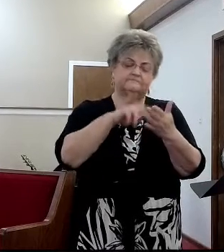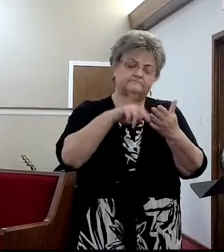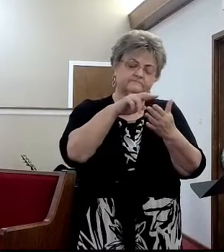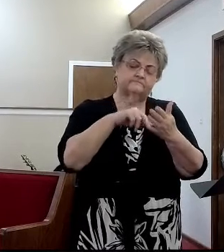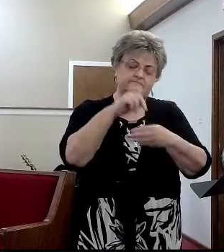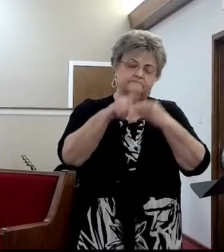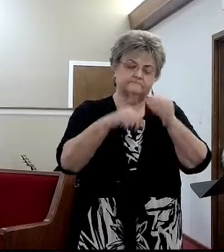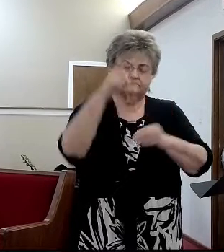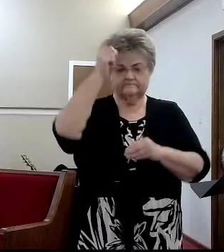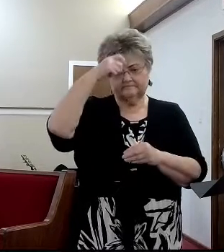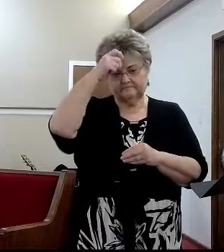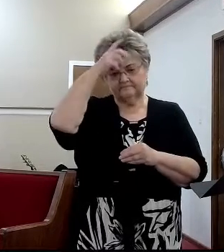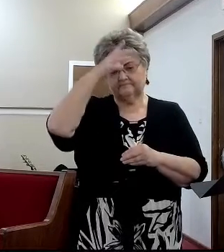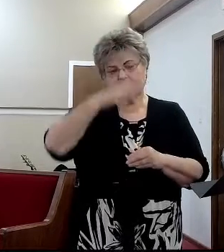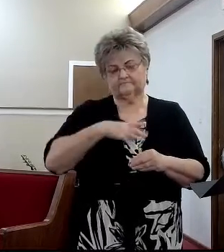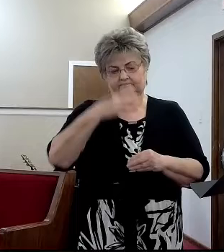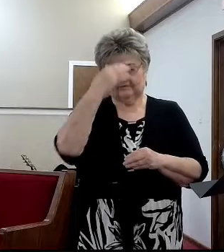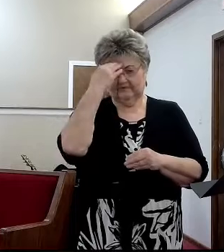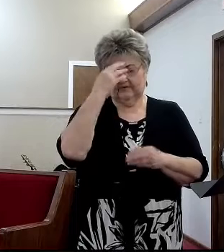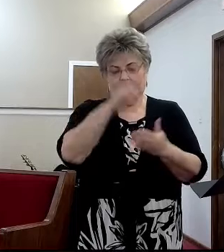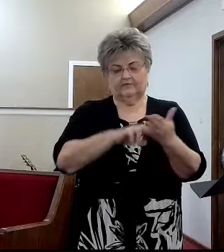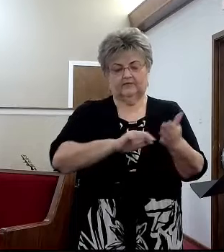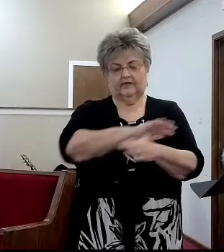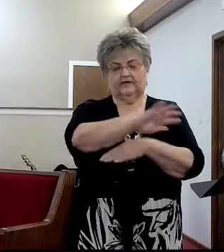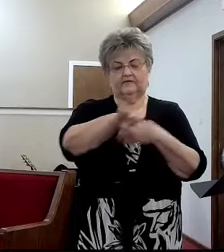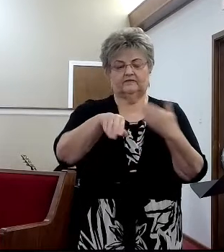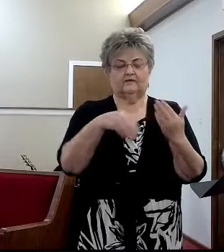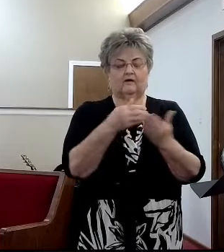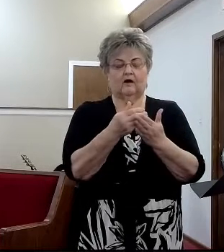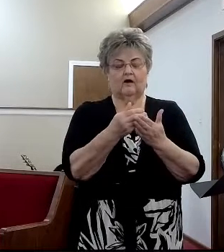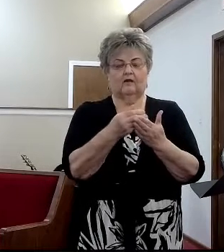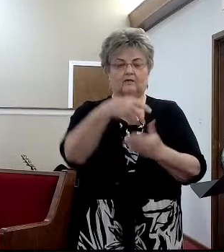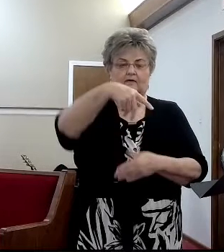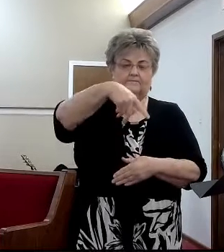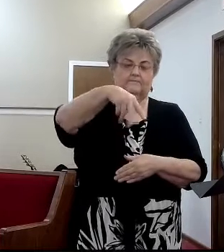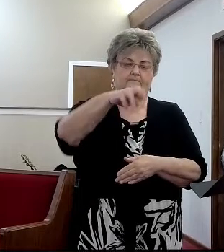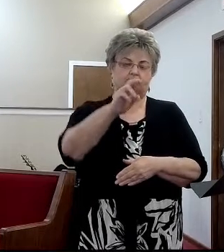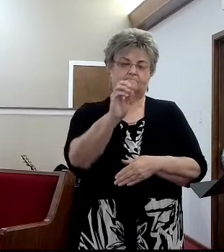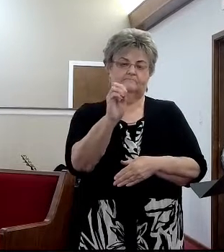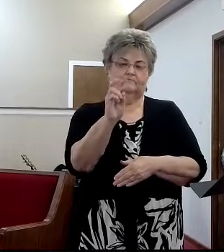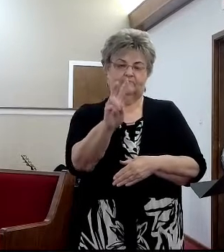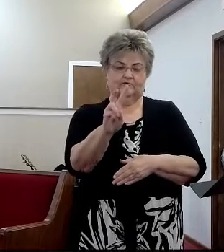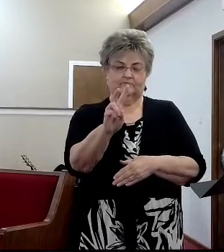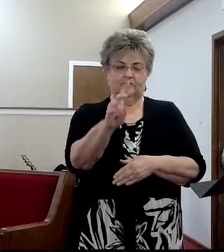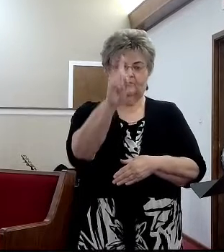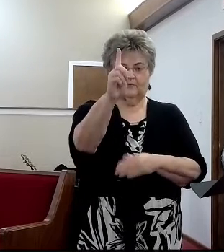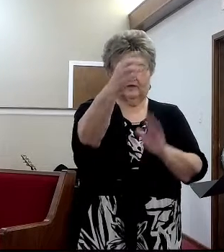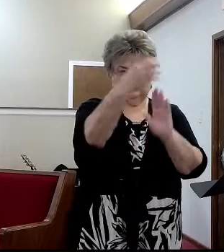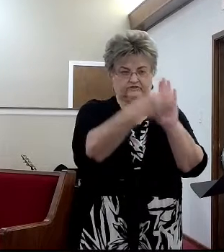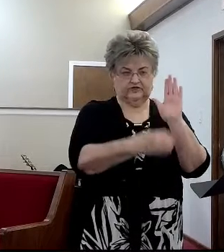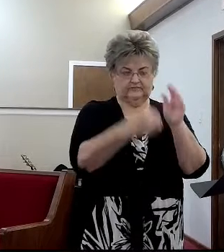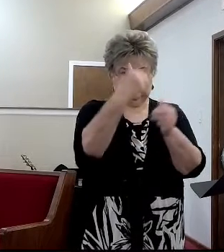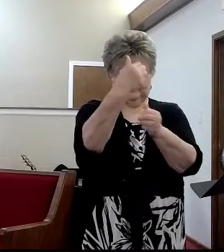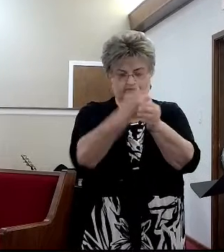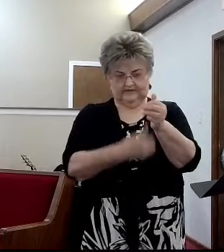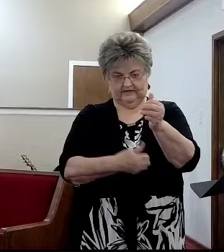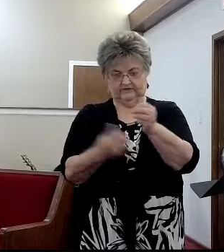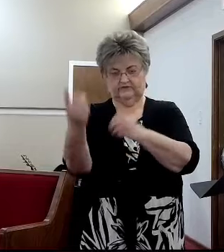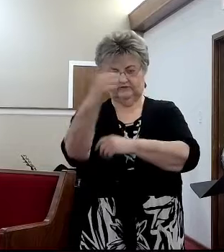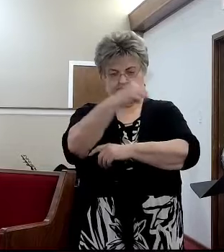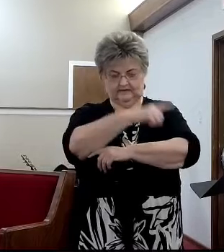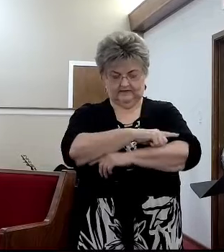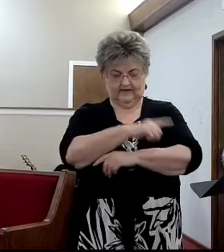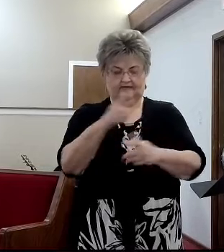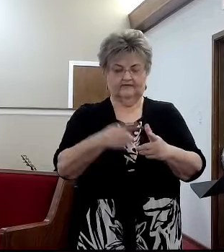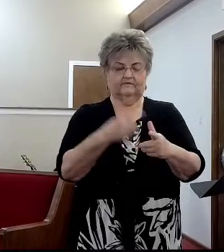be to read all of Proverbs. So take a chapter a day, and then you'll be done at the end of August. So, and you'll be